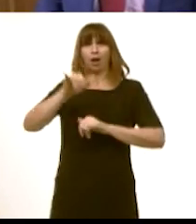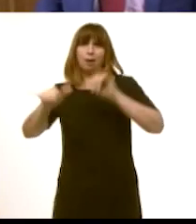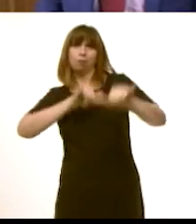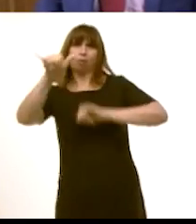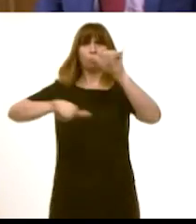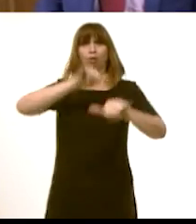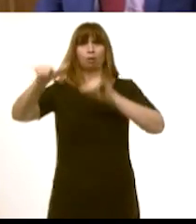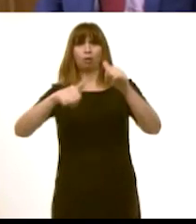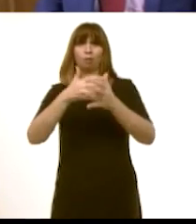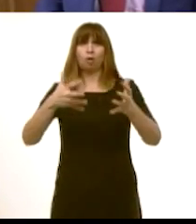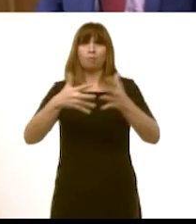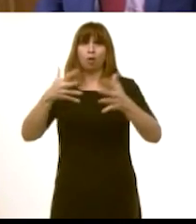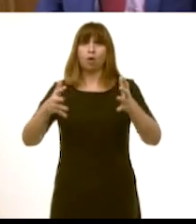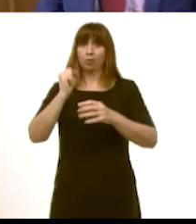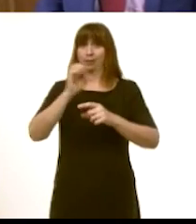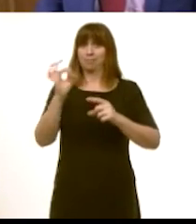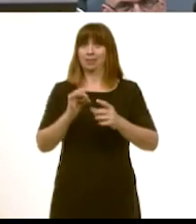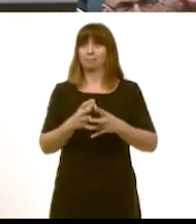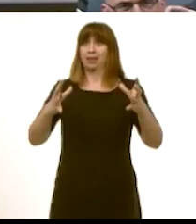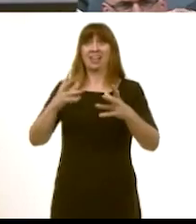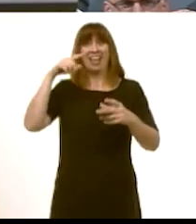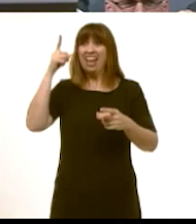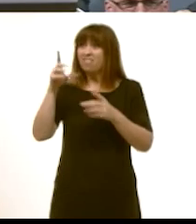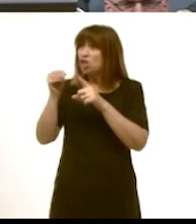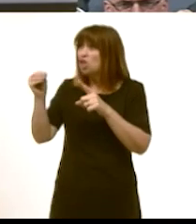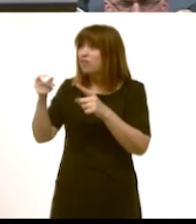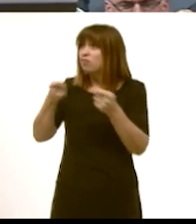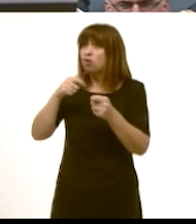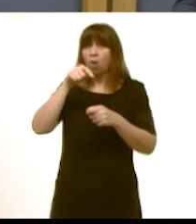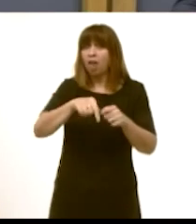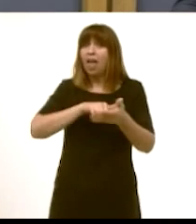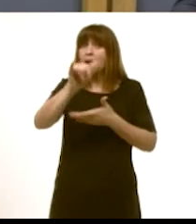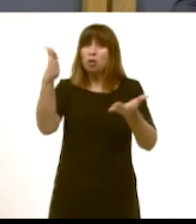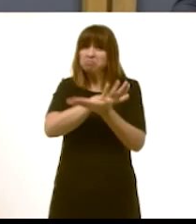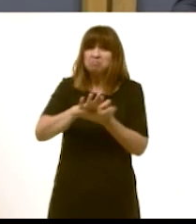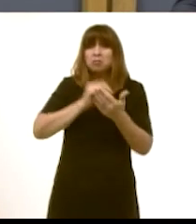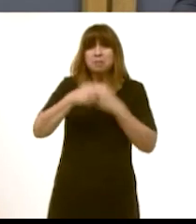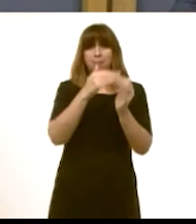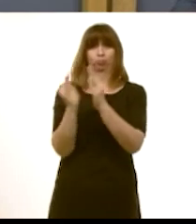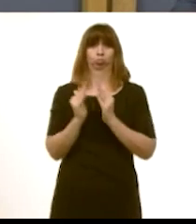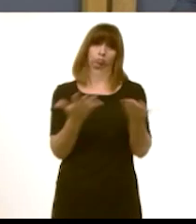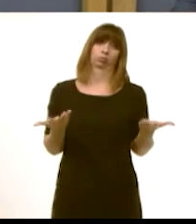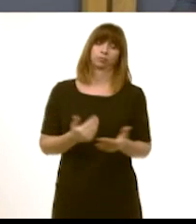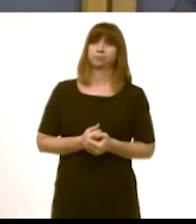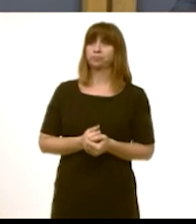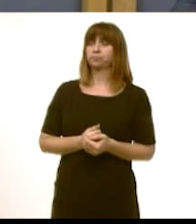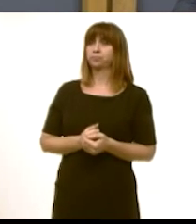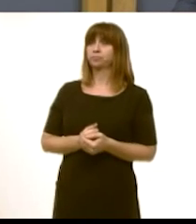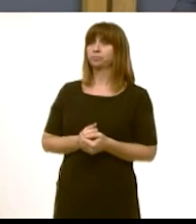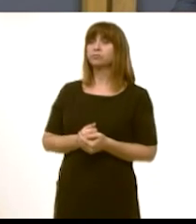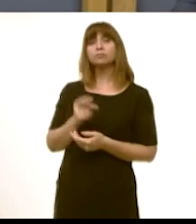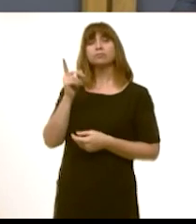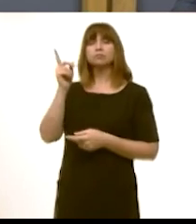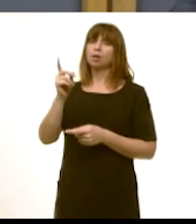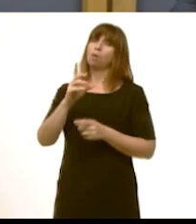be probably be looking at being turned into a housing estate. Cantonev. First Minister, the Tories have